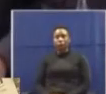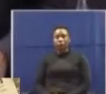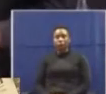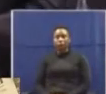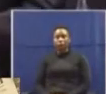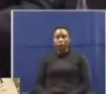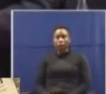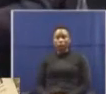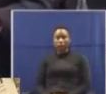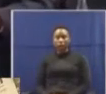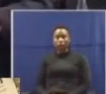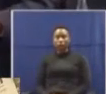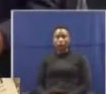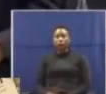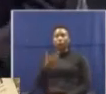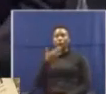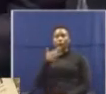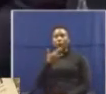Thank you,